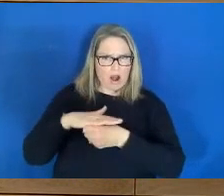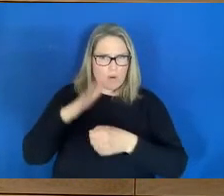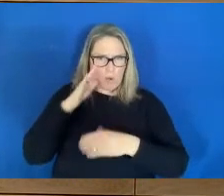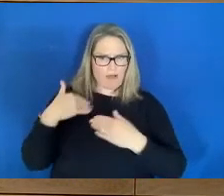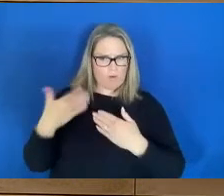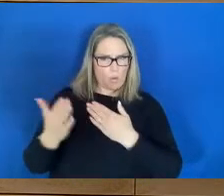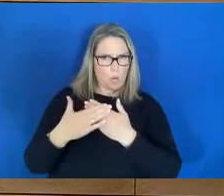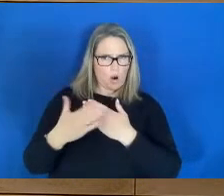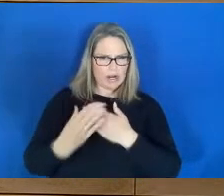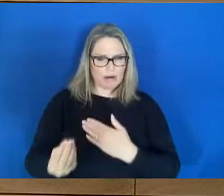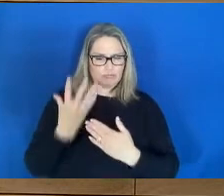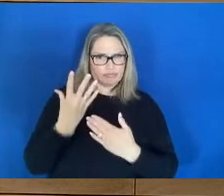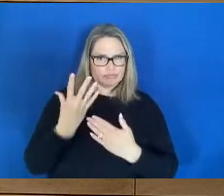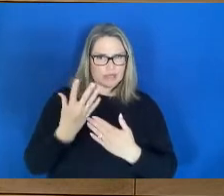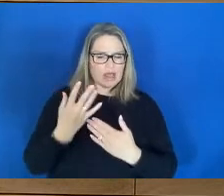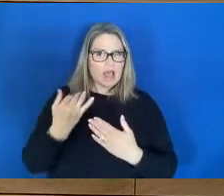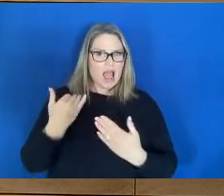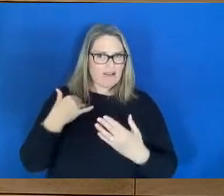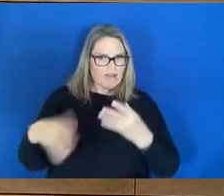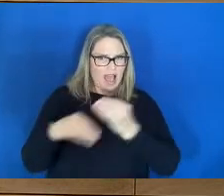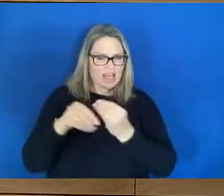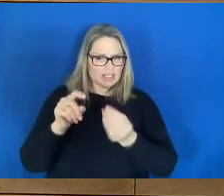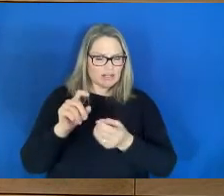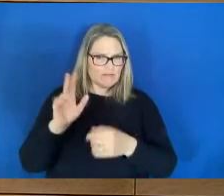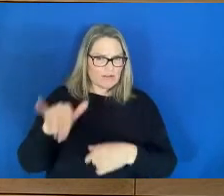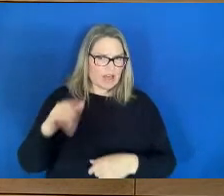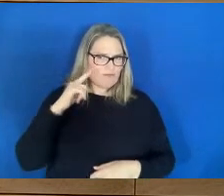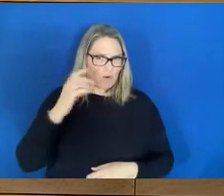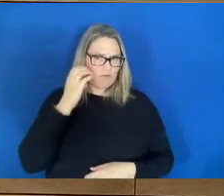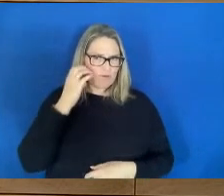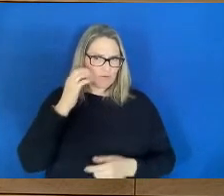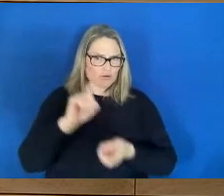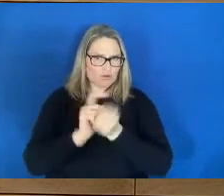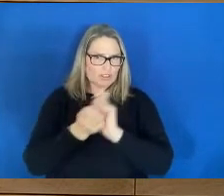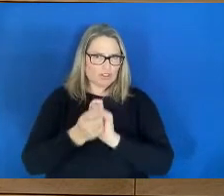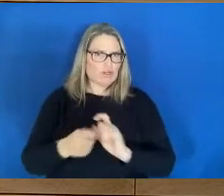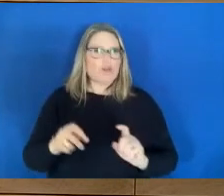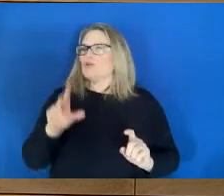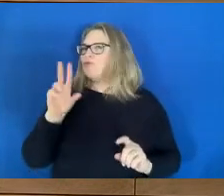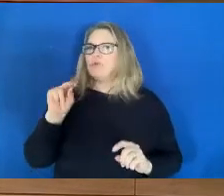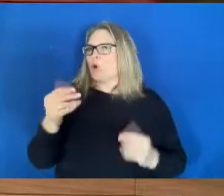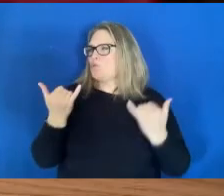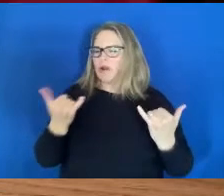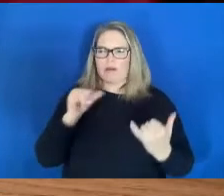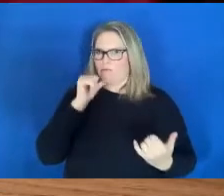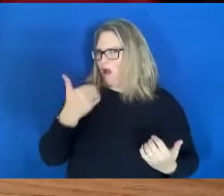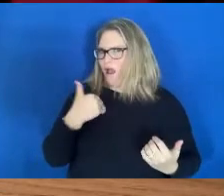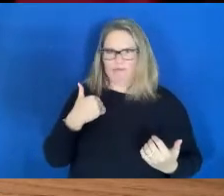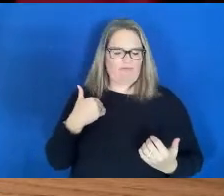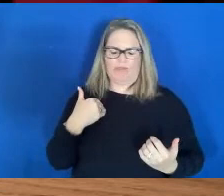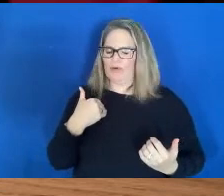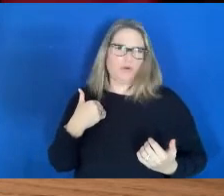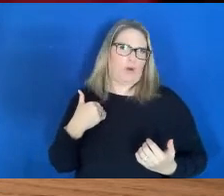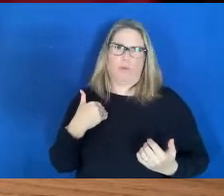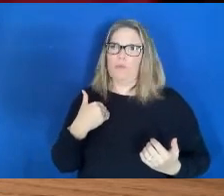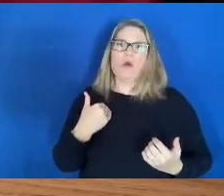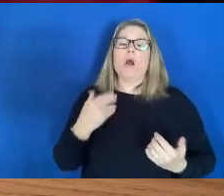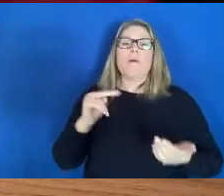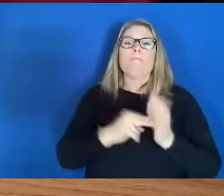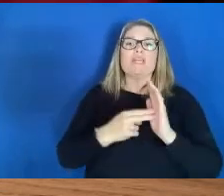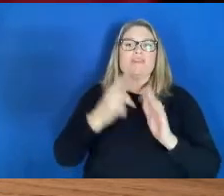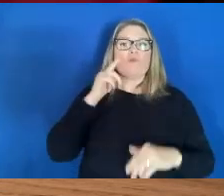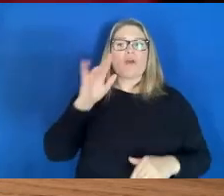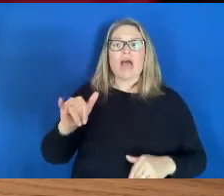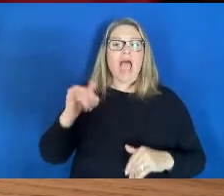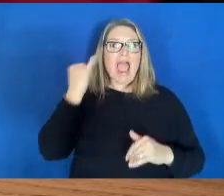dramatic change? At this time, we do not have the ability to push notifications, but it's something